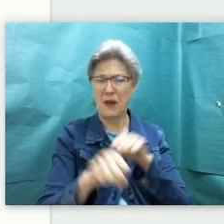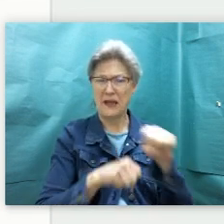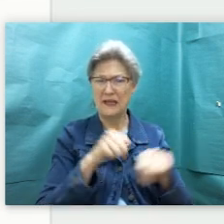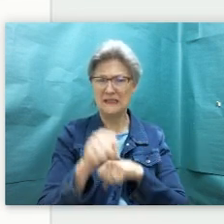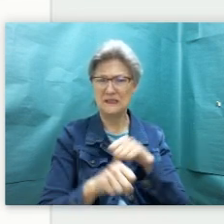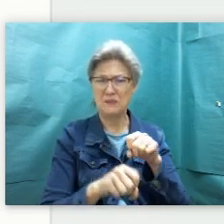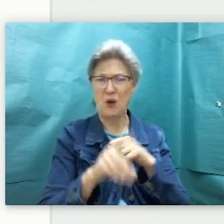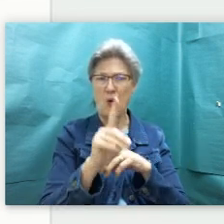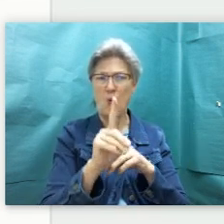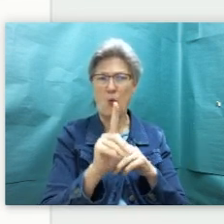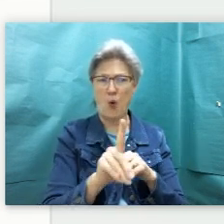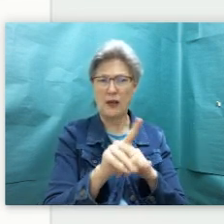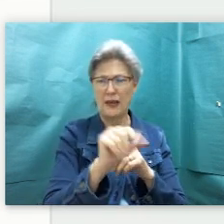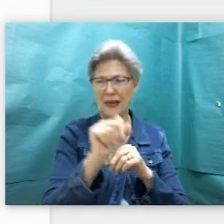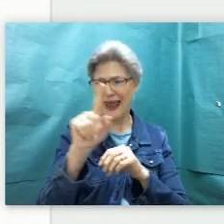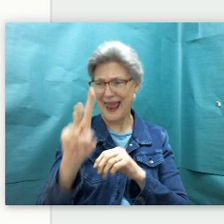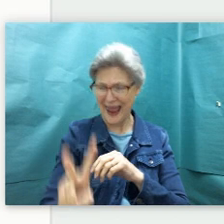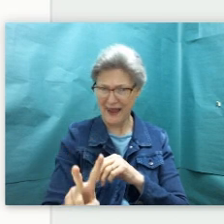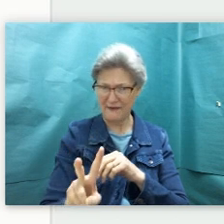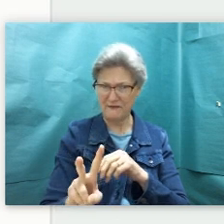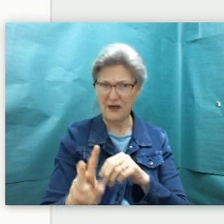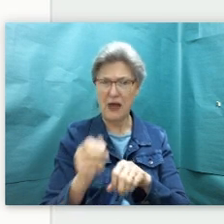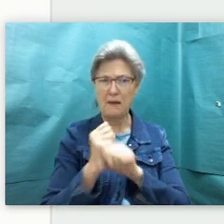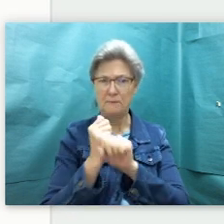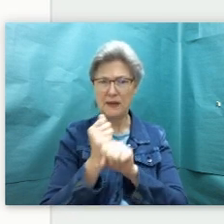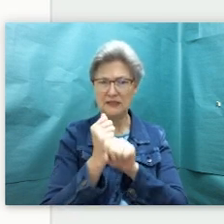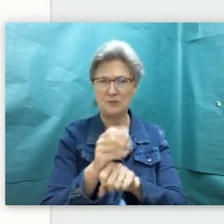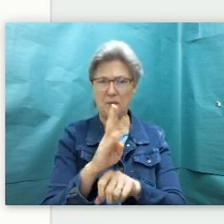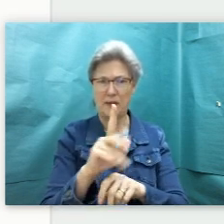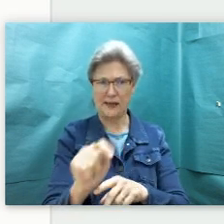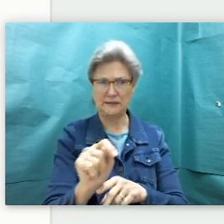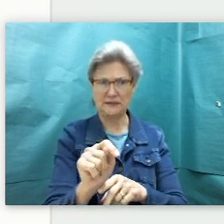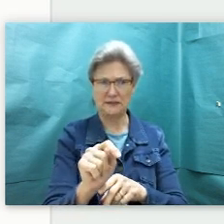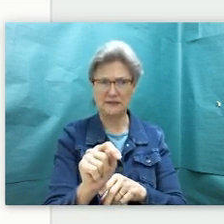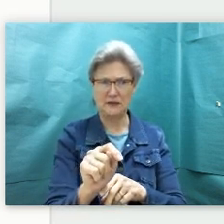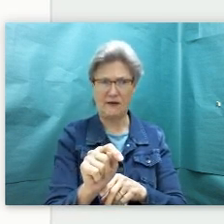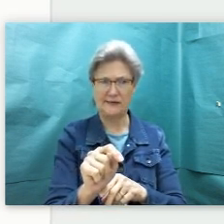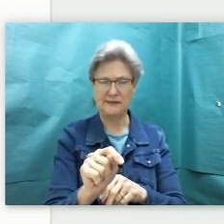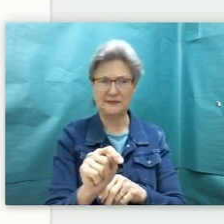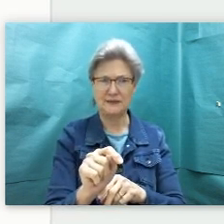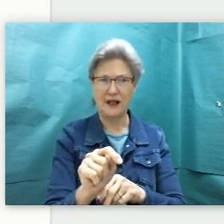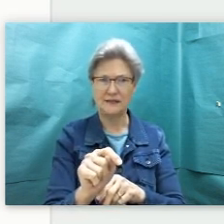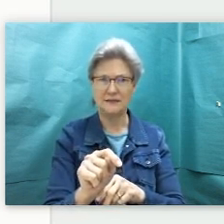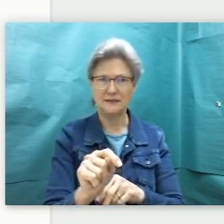baseball bat and another half of a baseball bat long.